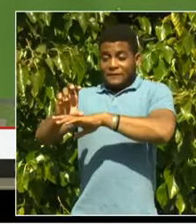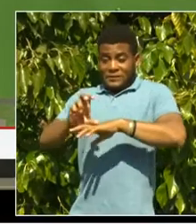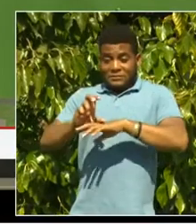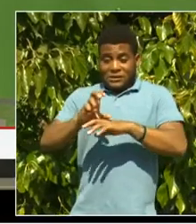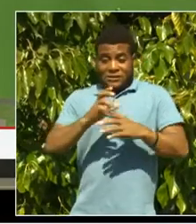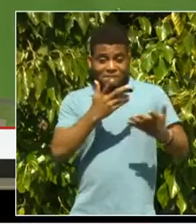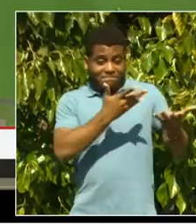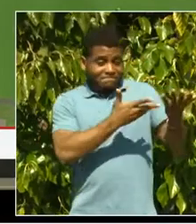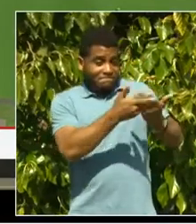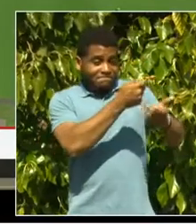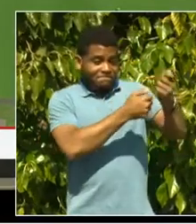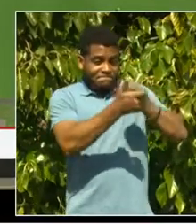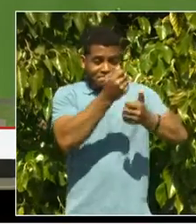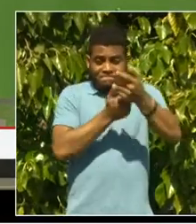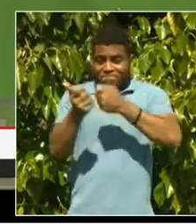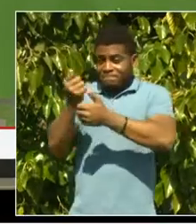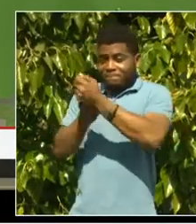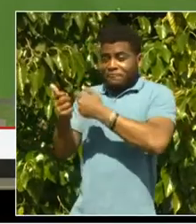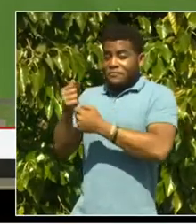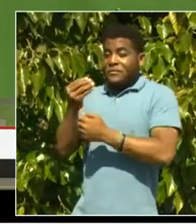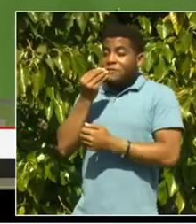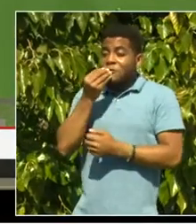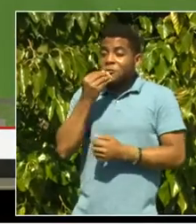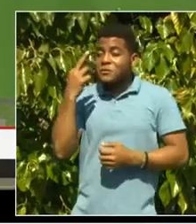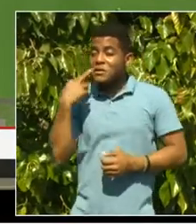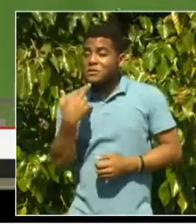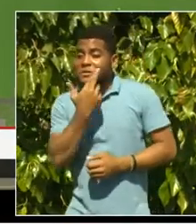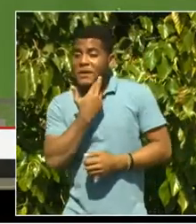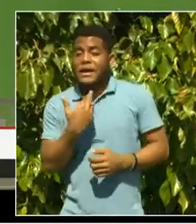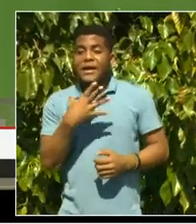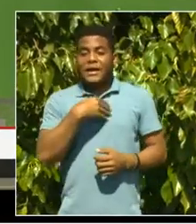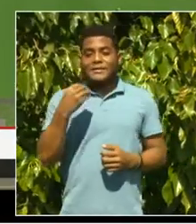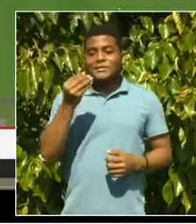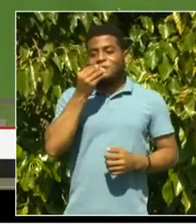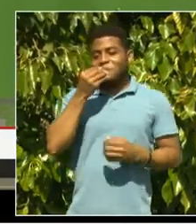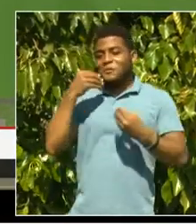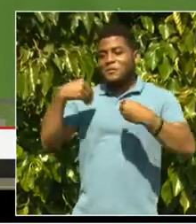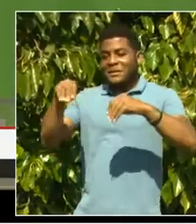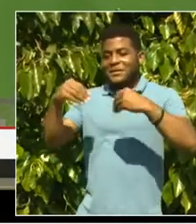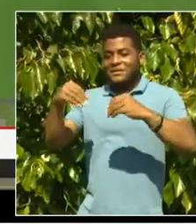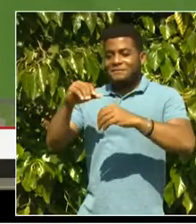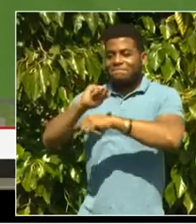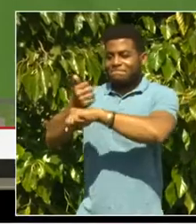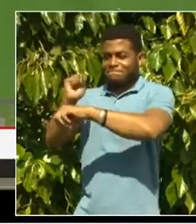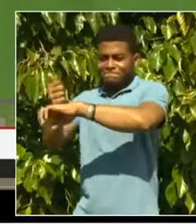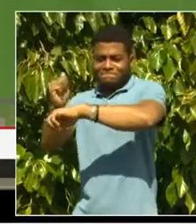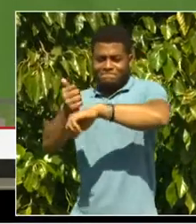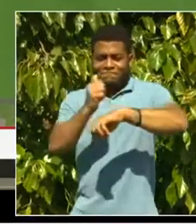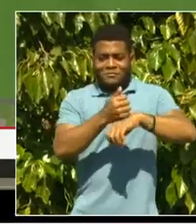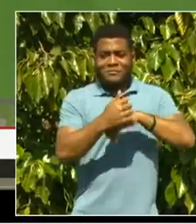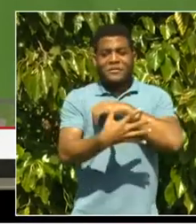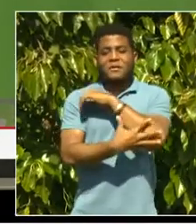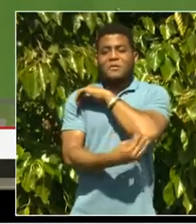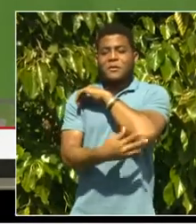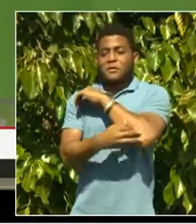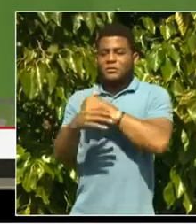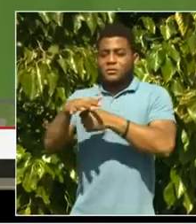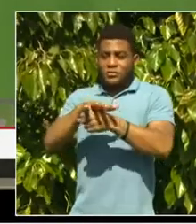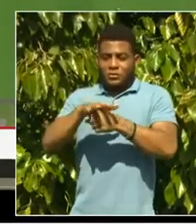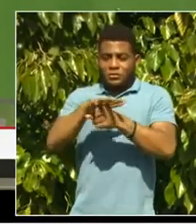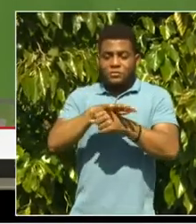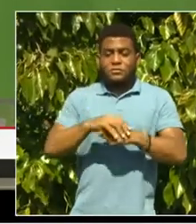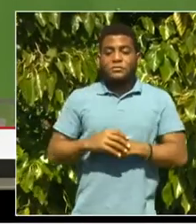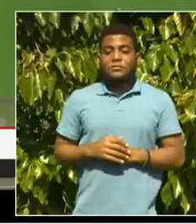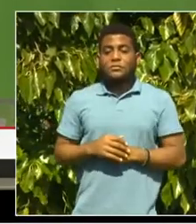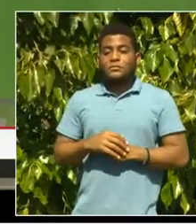restaurants. Nourish DC is another fund that will support smaller fresh food retailers